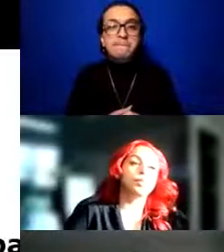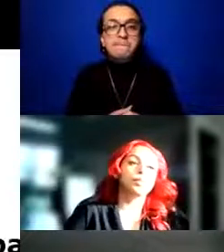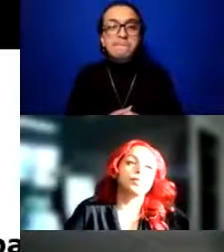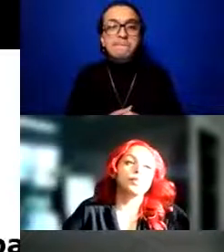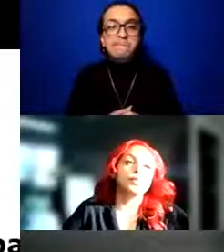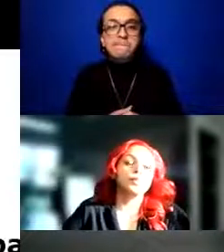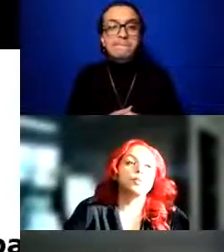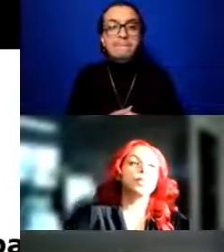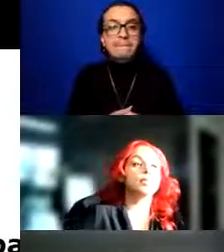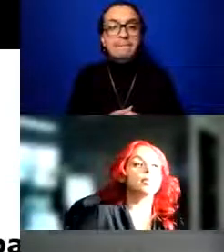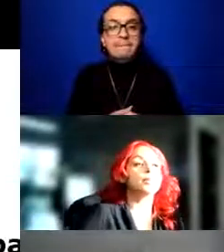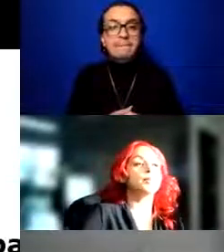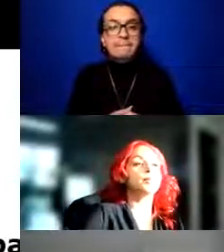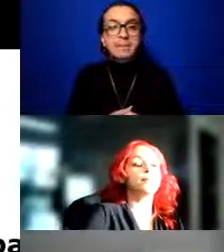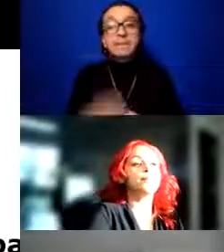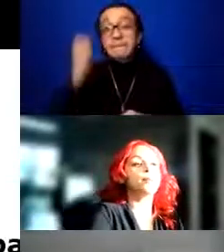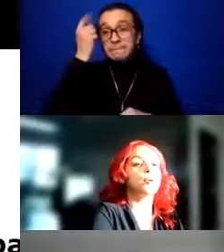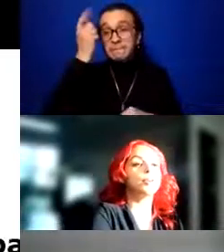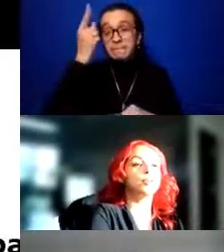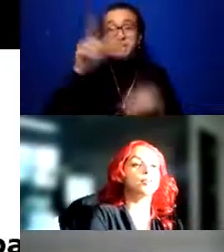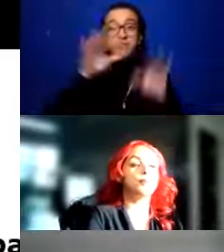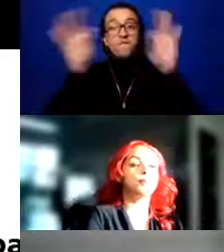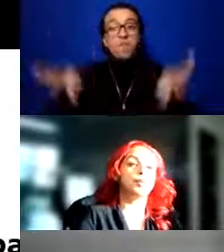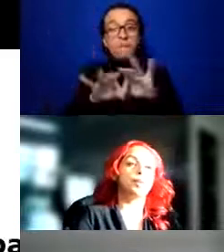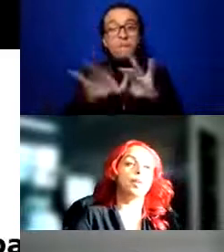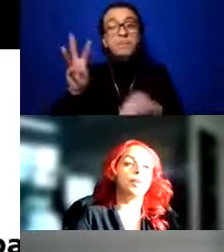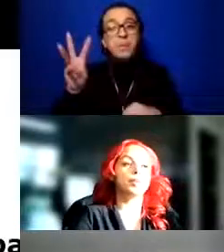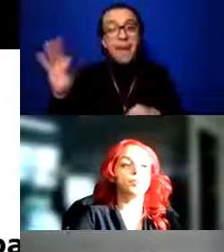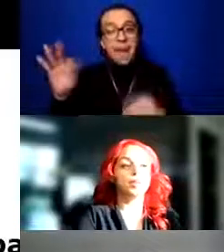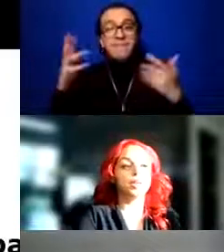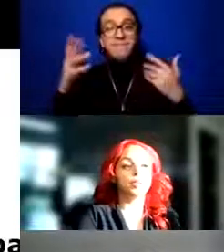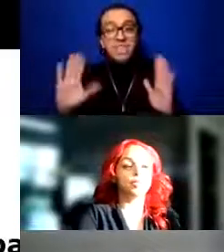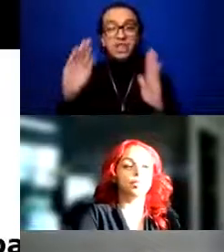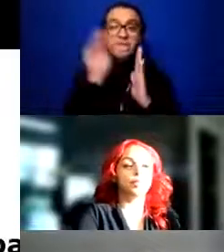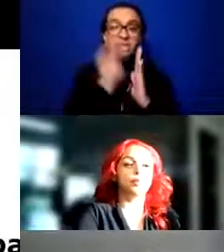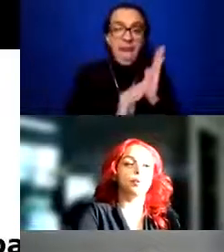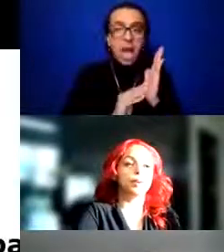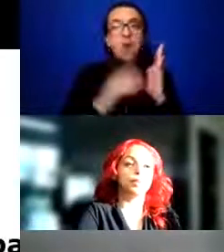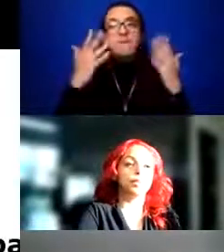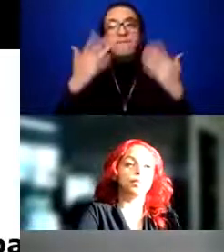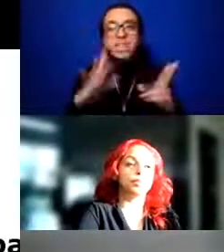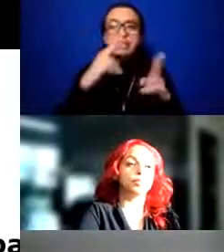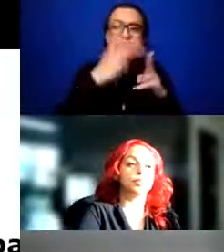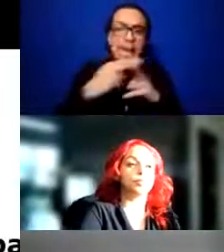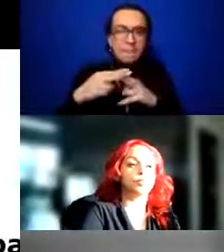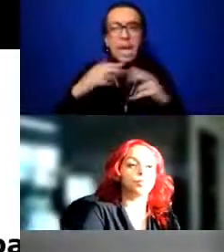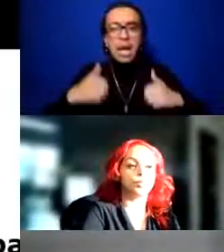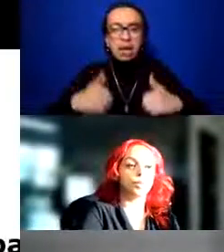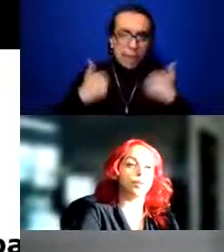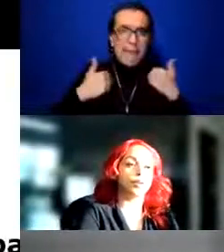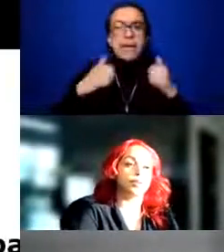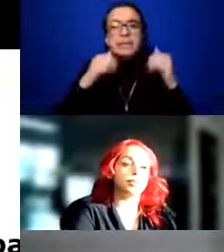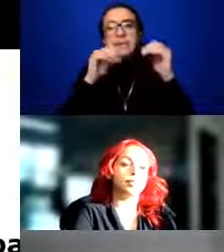And so once you've completed the W-9 form and you've put your name, address, checked all the boxes, your